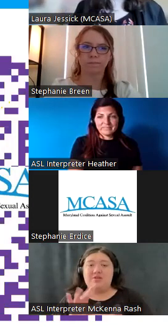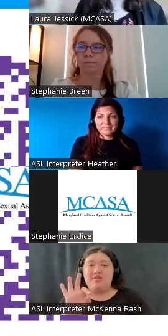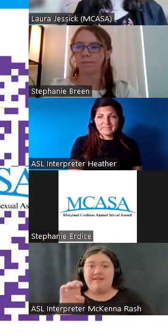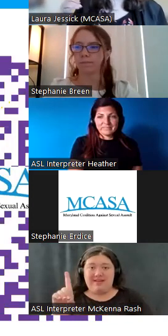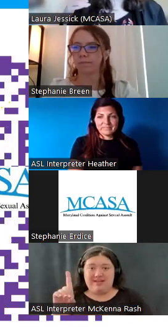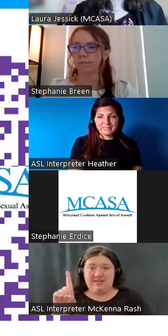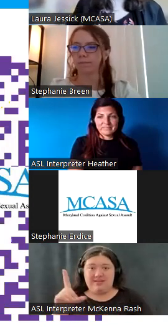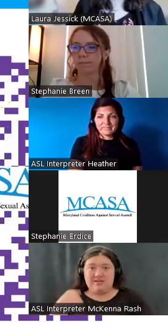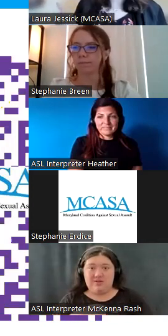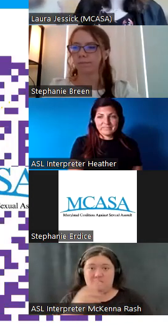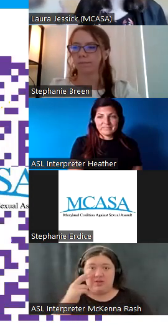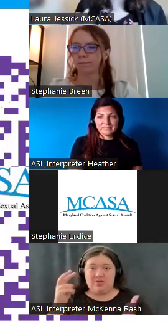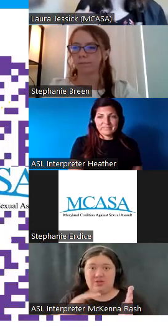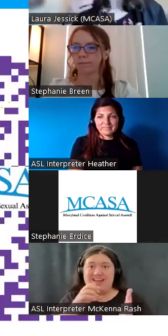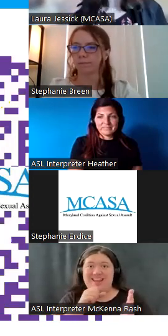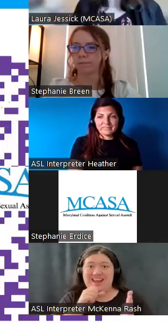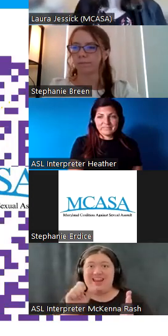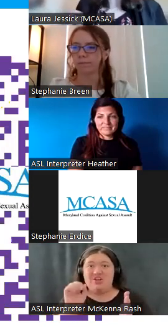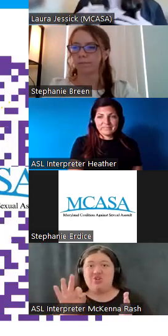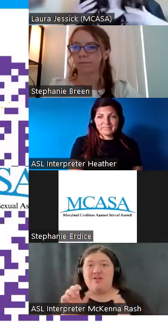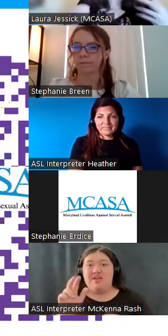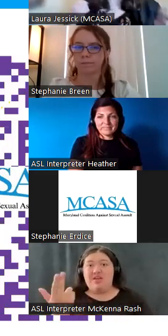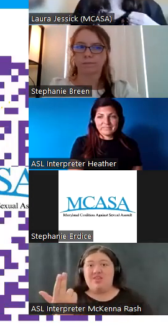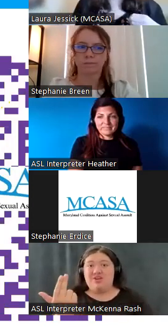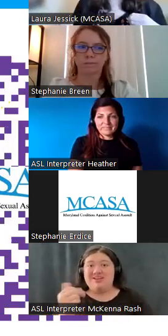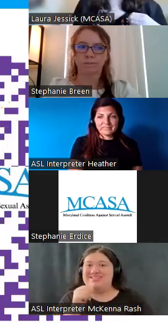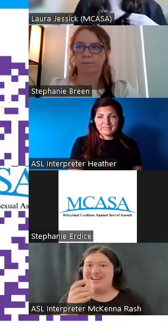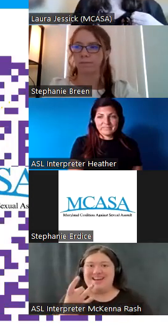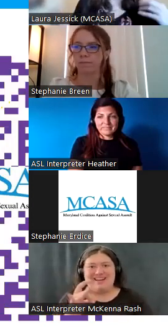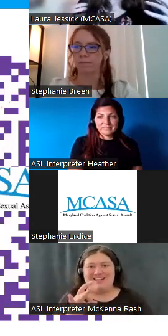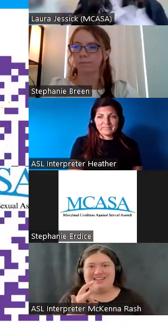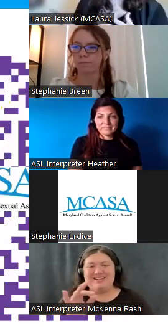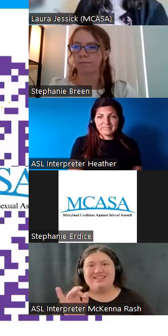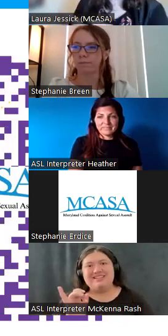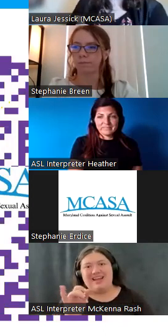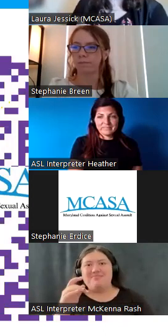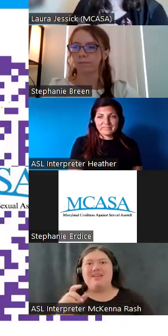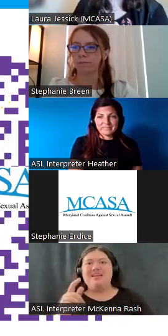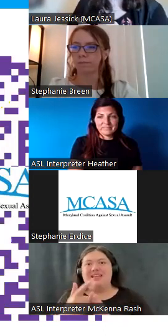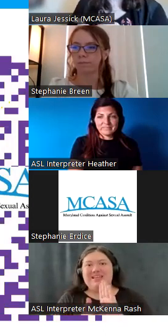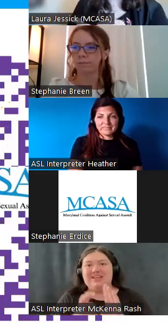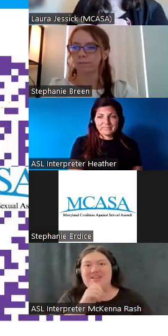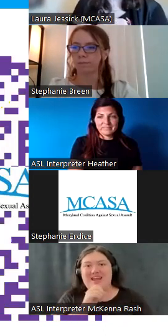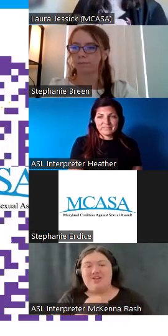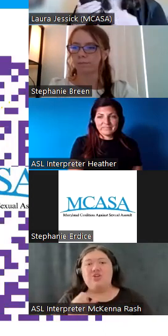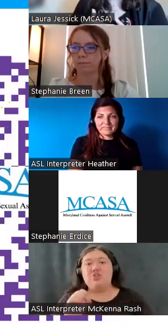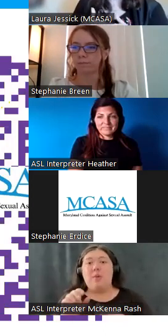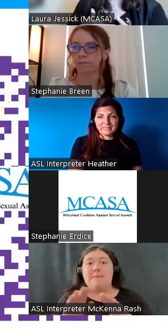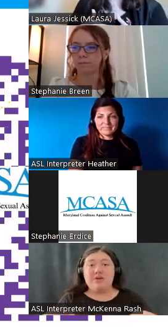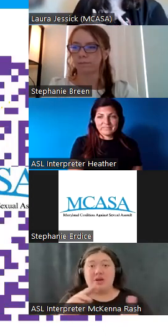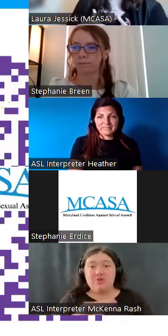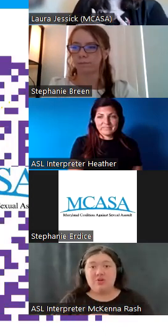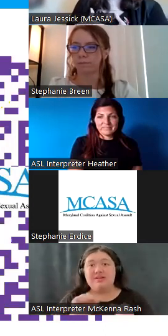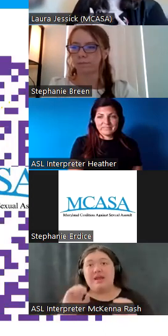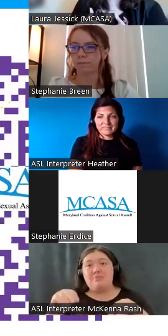we're actually looking at the age of 13, not 18, like we think of legal age. So pediatric nurses can provide exams